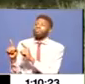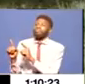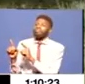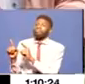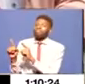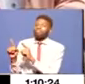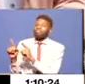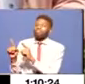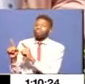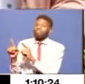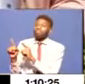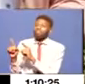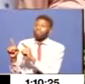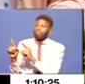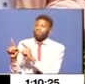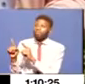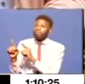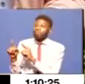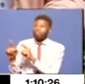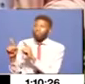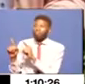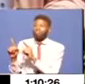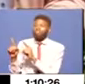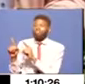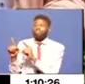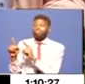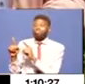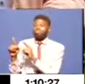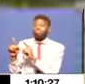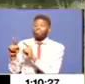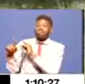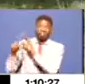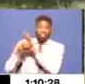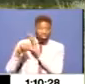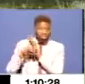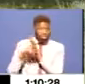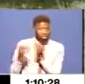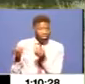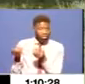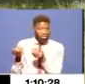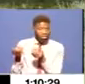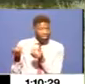Due to my calculation, and also